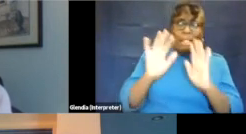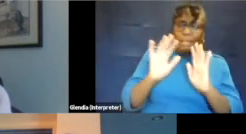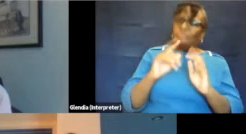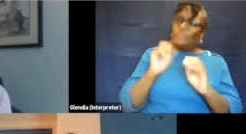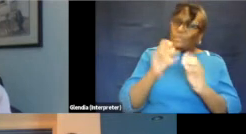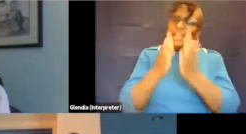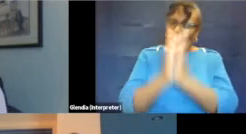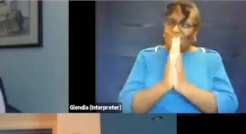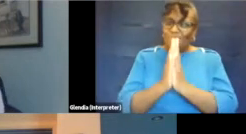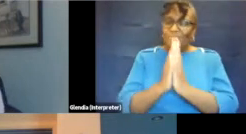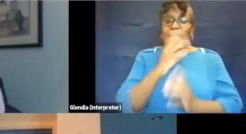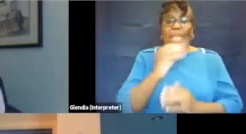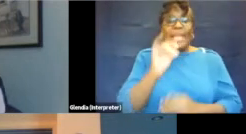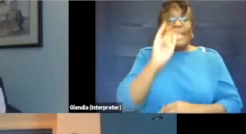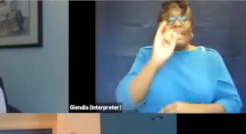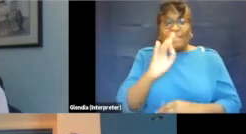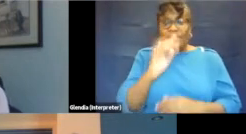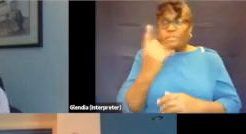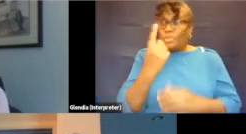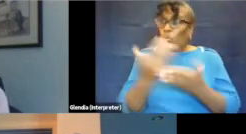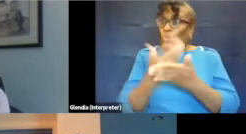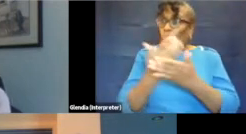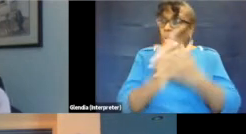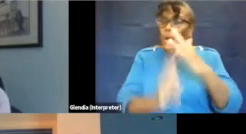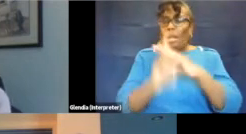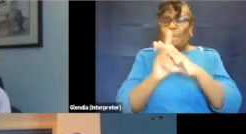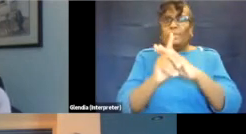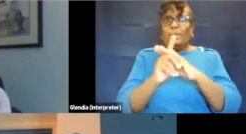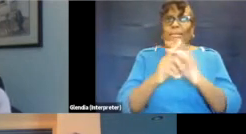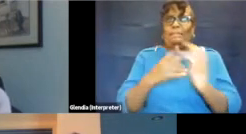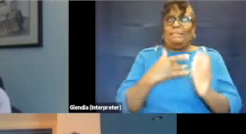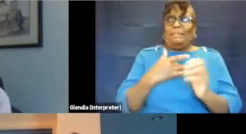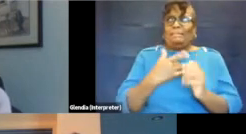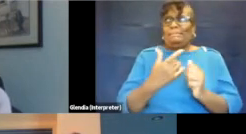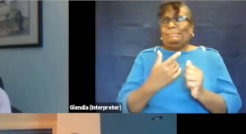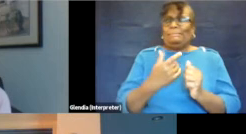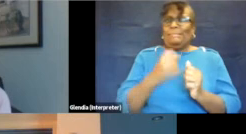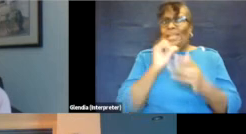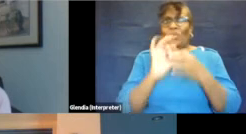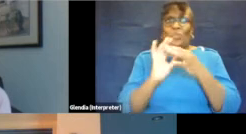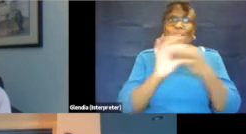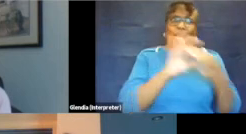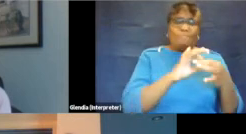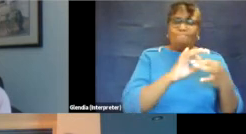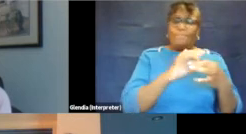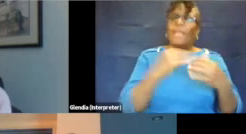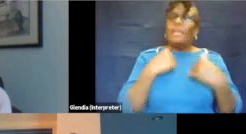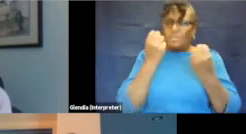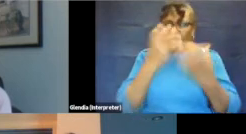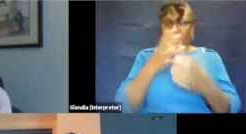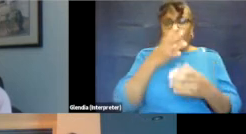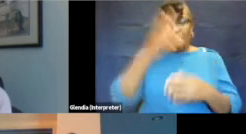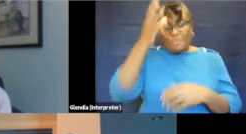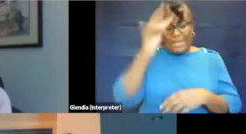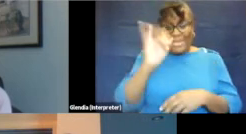conditions that happen in between appointments, don't feel that that they're not relevant. I have lots of parents, I had one yesterday actually